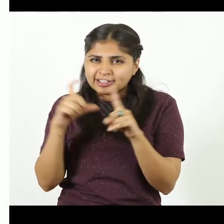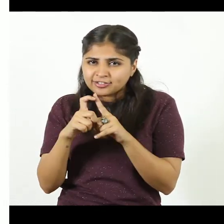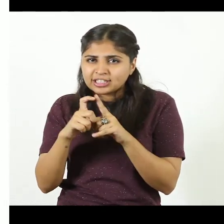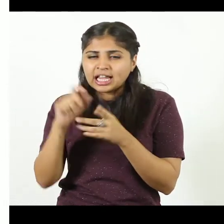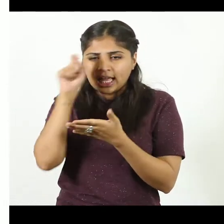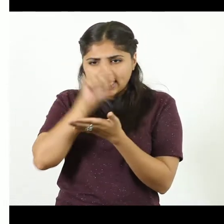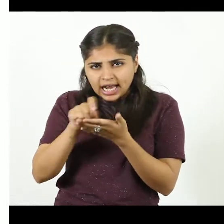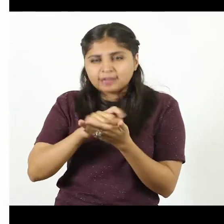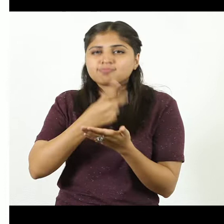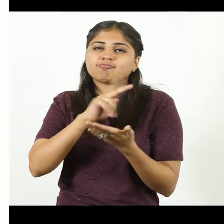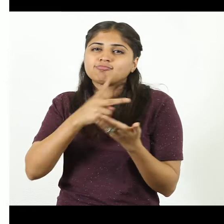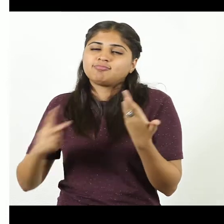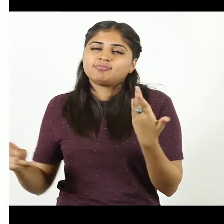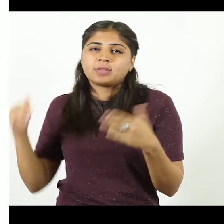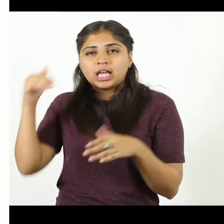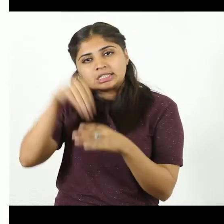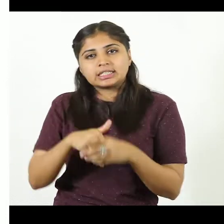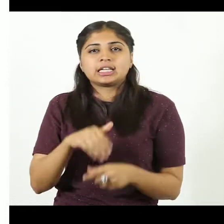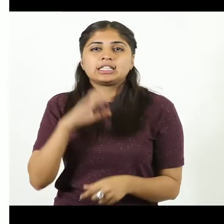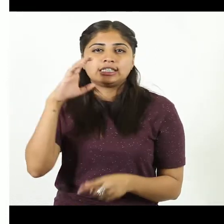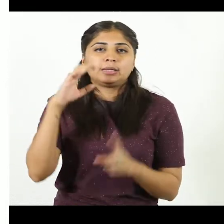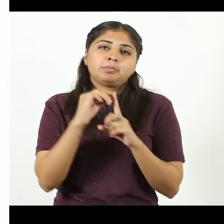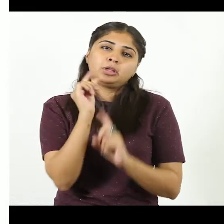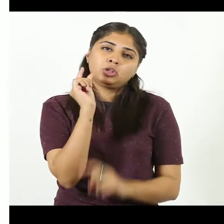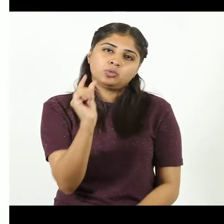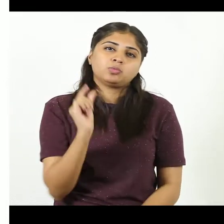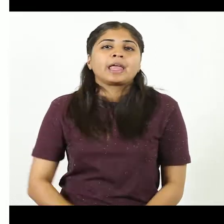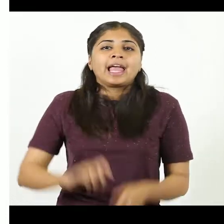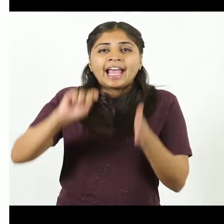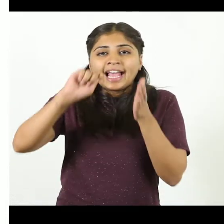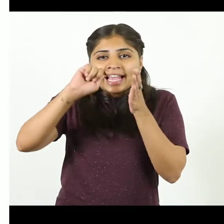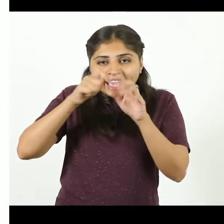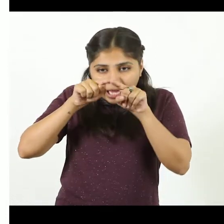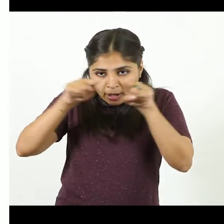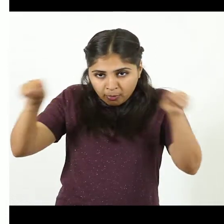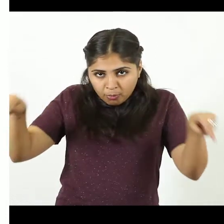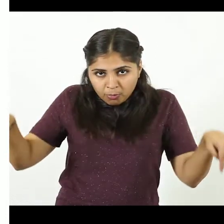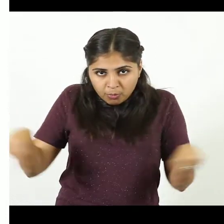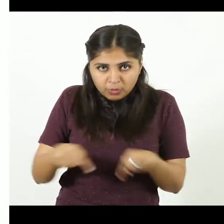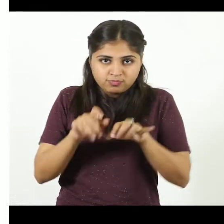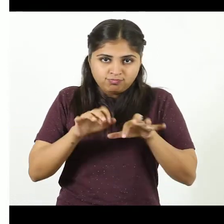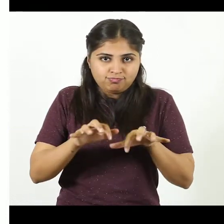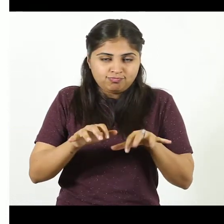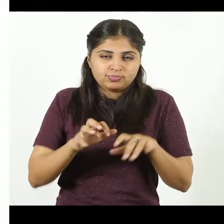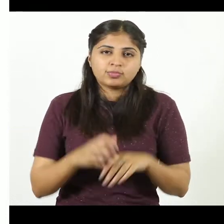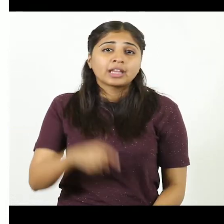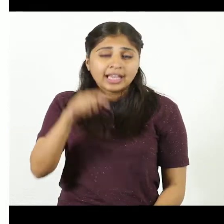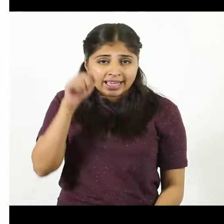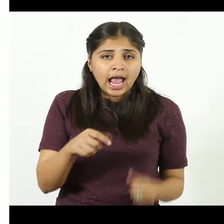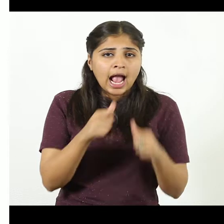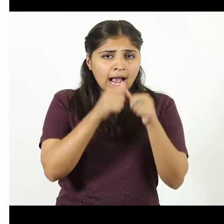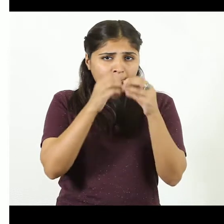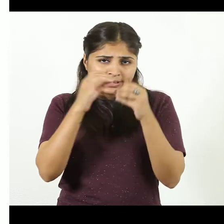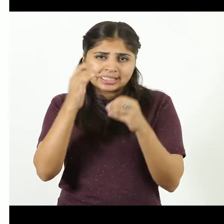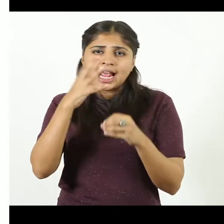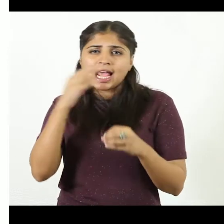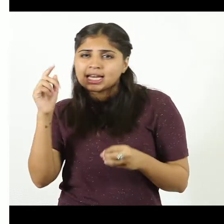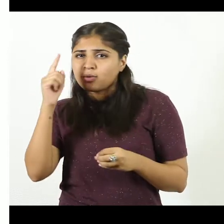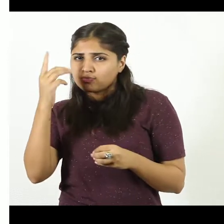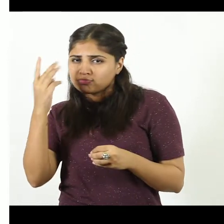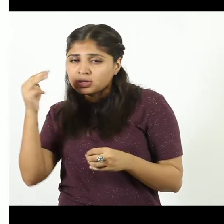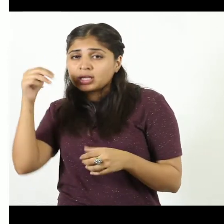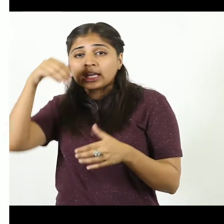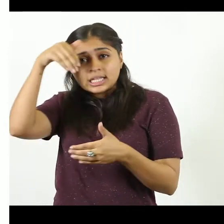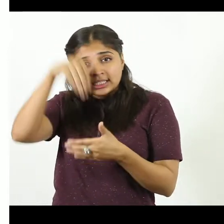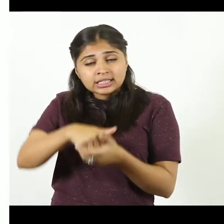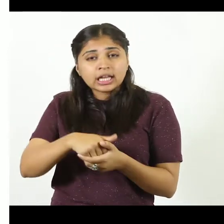Keyboard. An alphanumeric keypad is a keyboard that contains both numbers and letters on